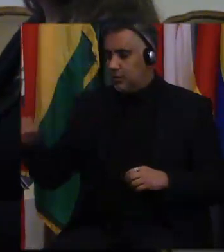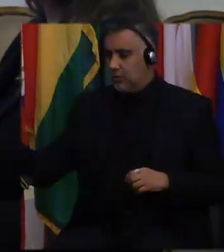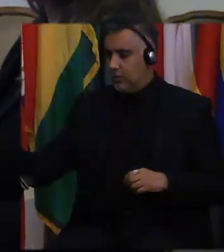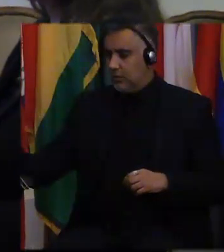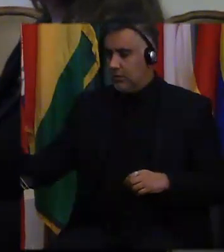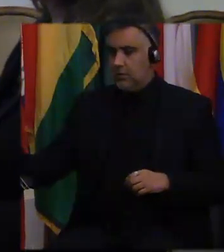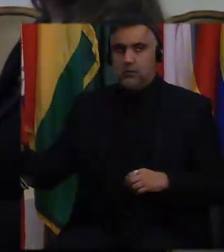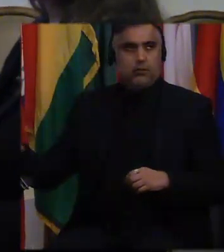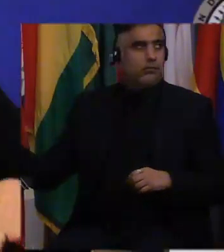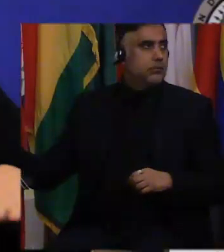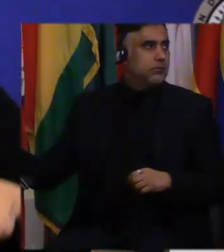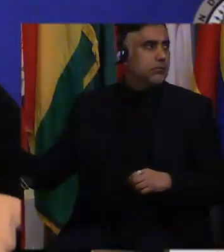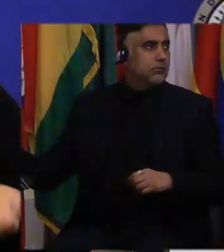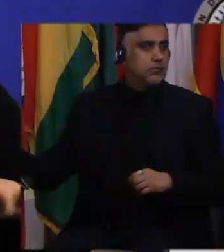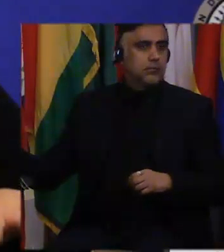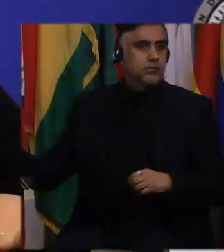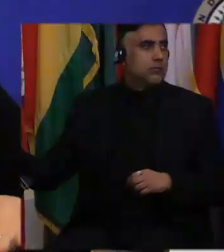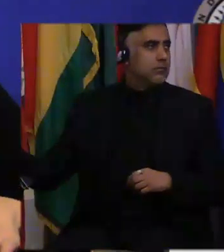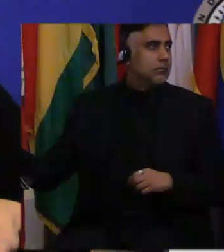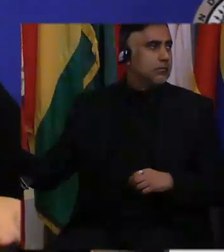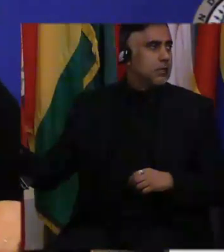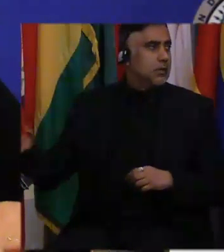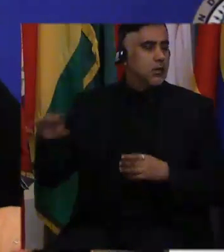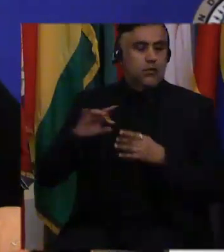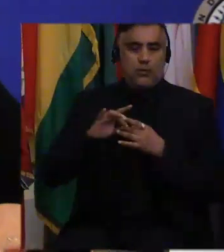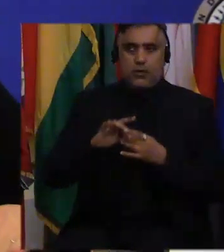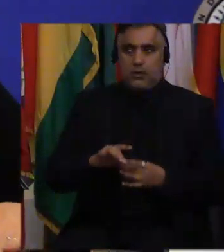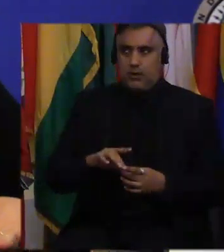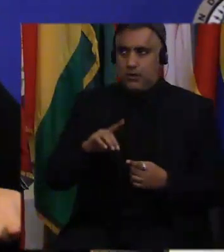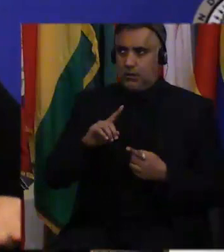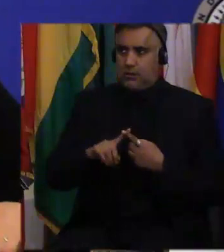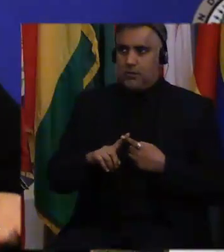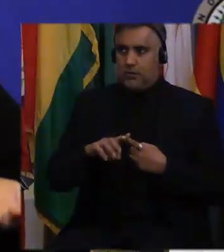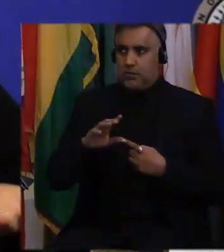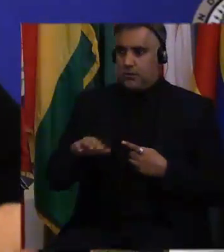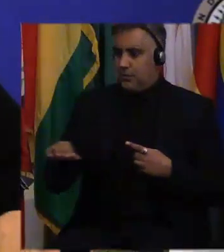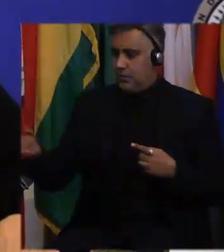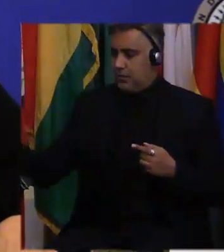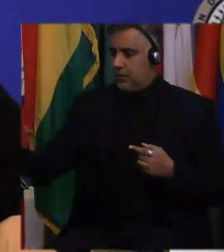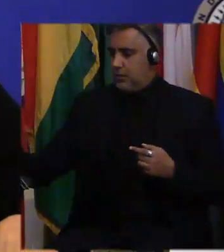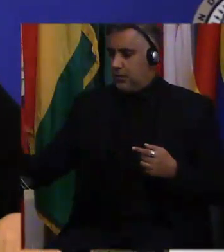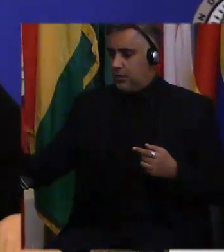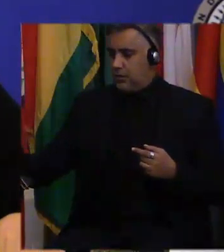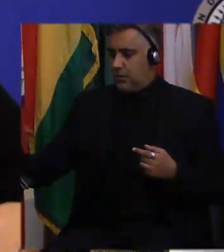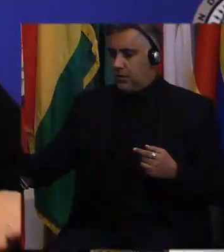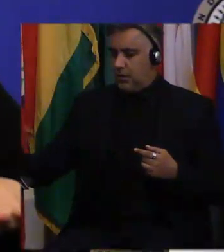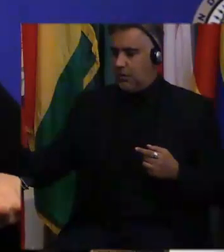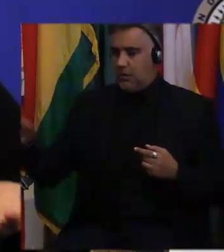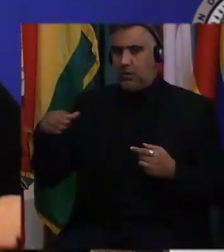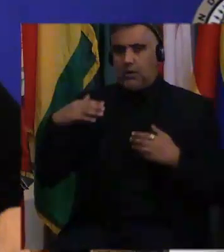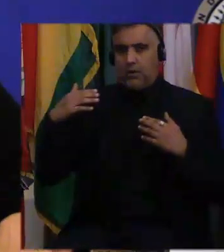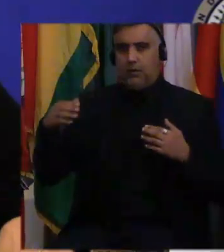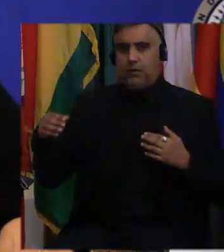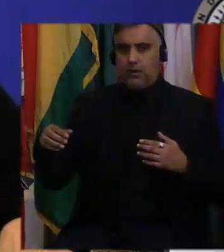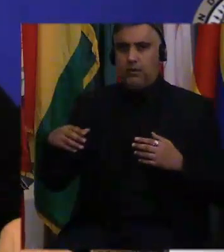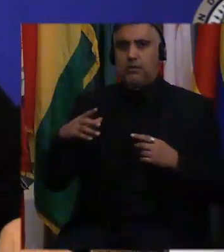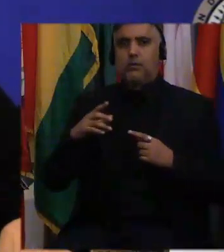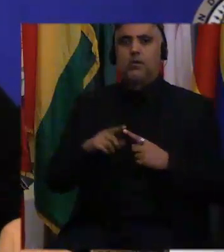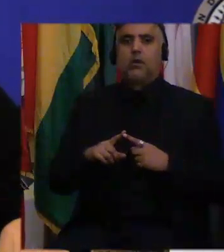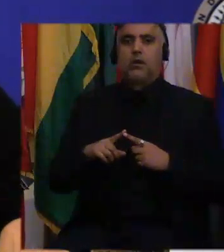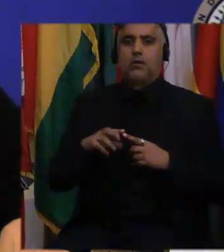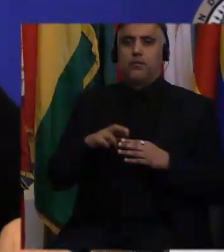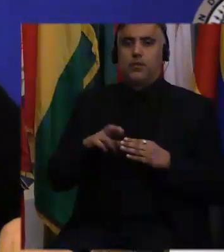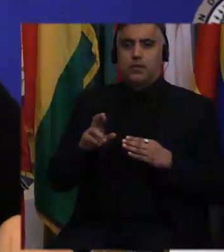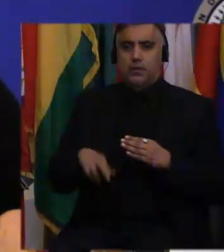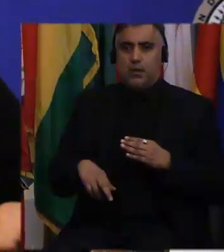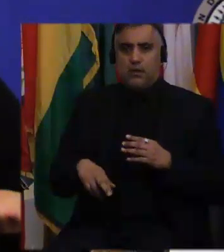Maybe just to add with respect to successful stories, they're showing results. And whenever we are seeing